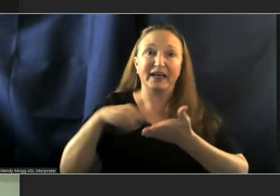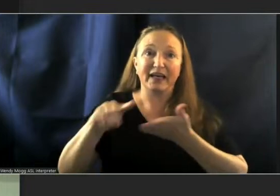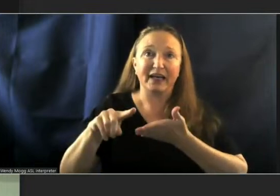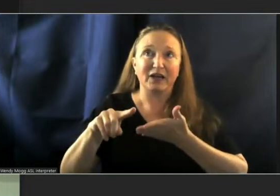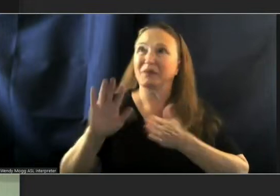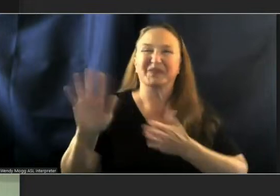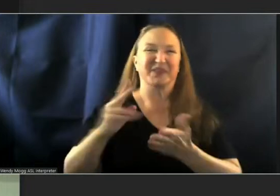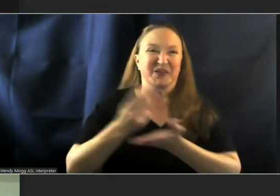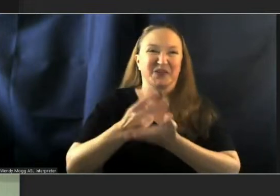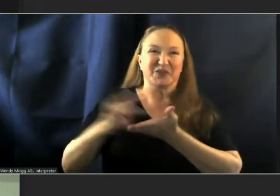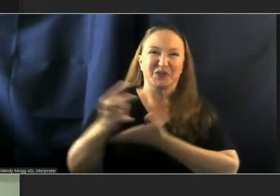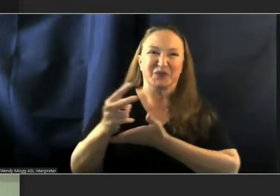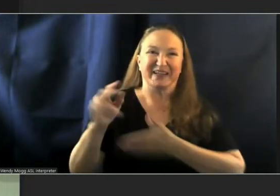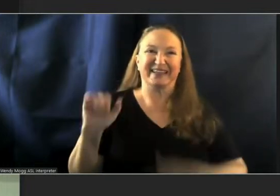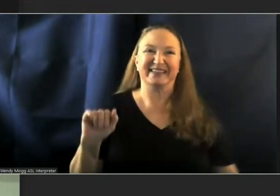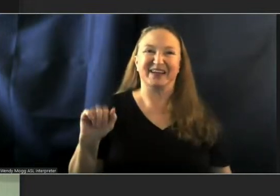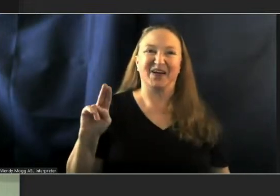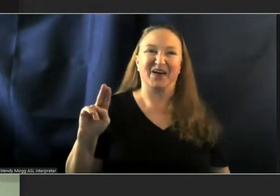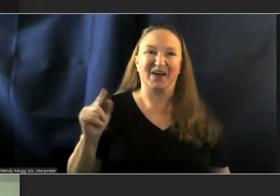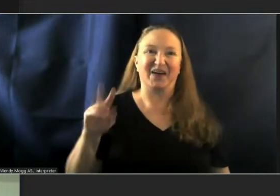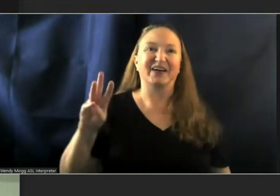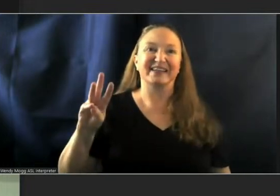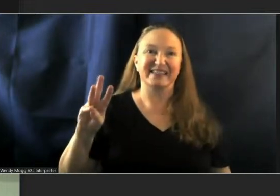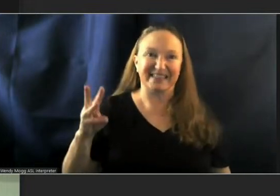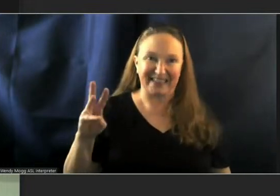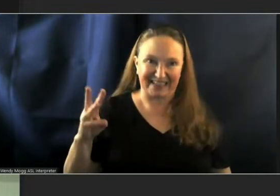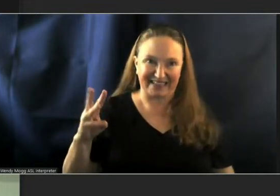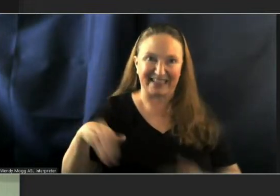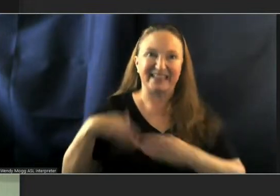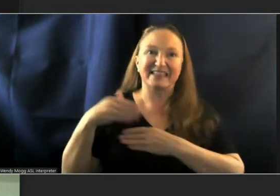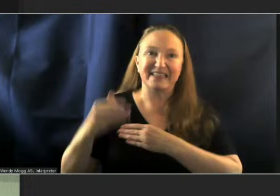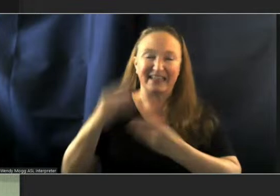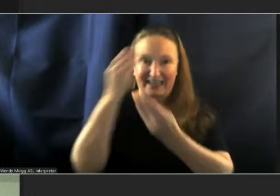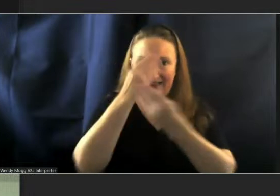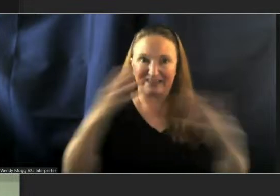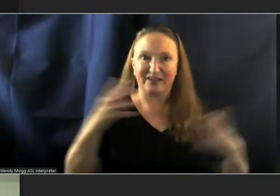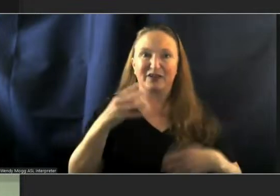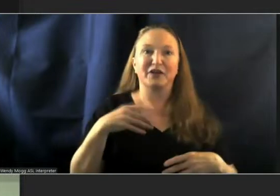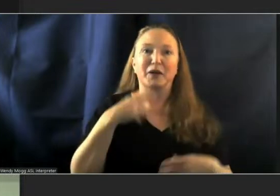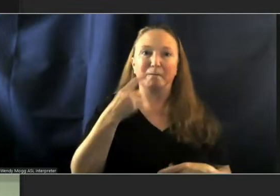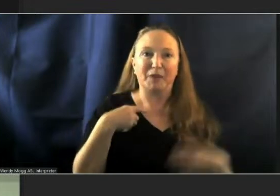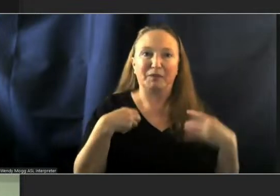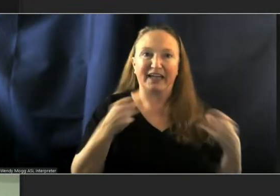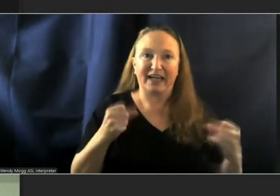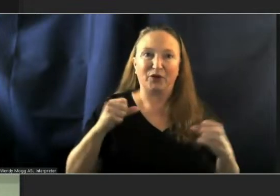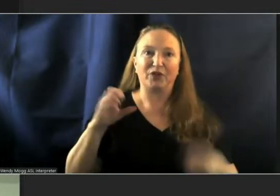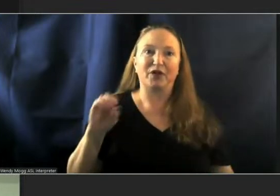weeks, August 6th, for the next public health update. So thank you all. Have a great weekend.